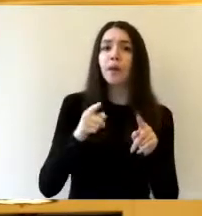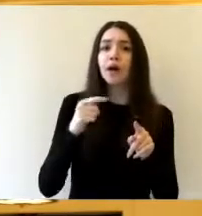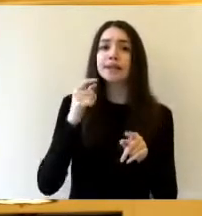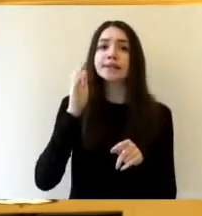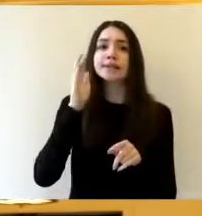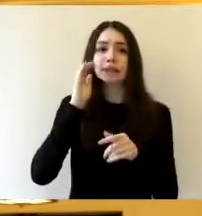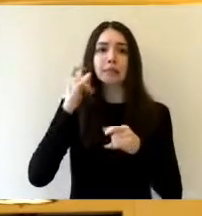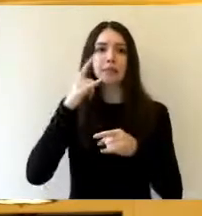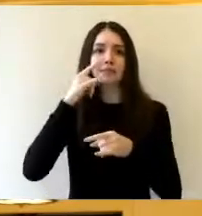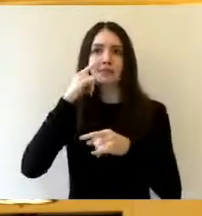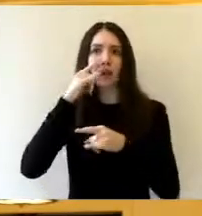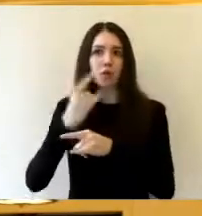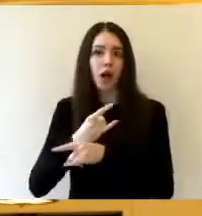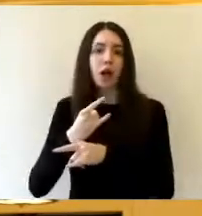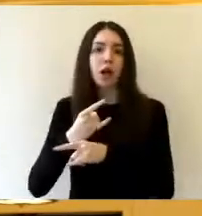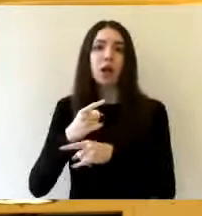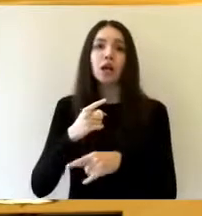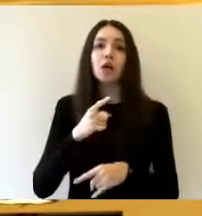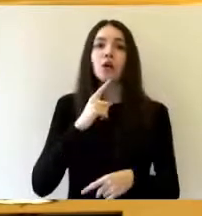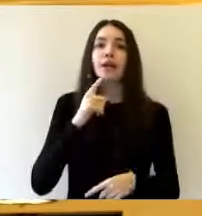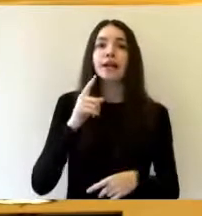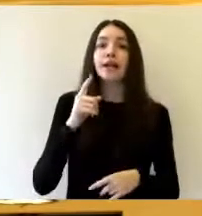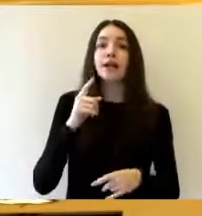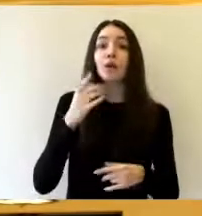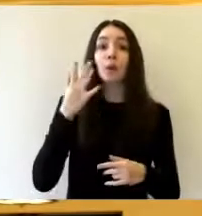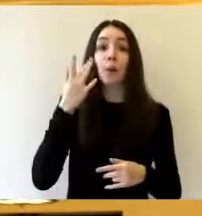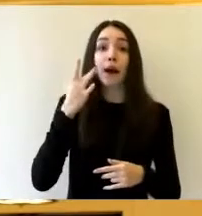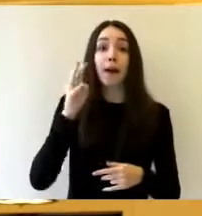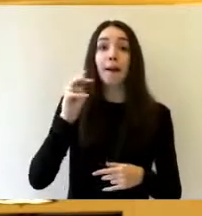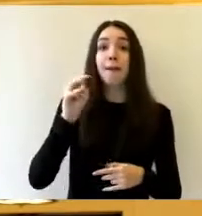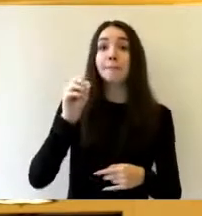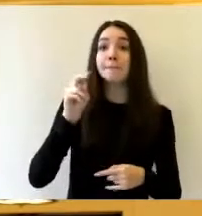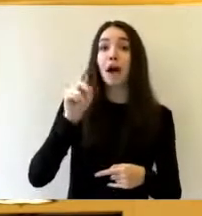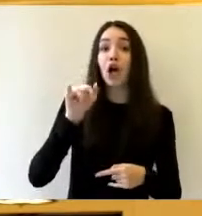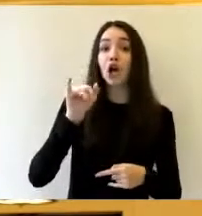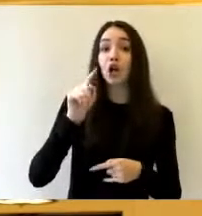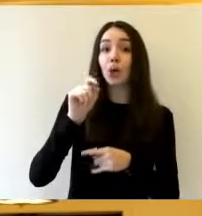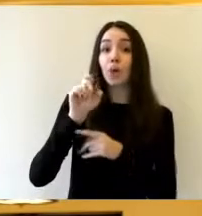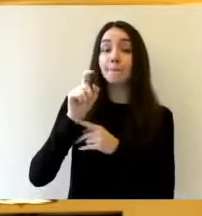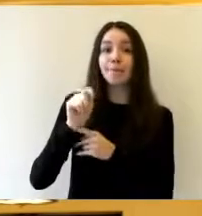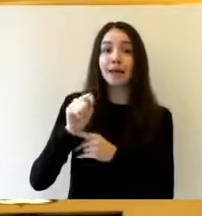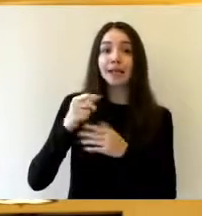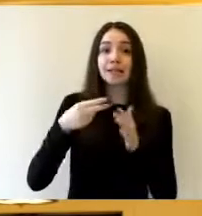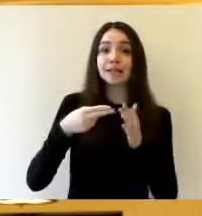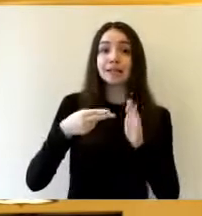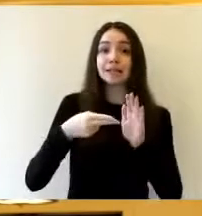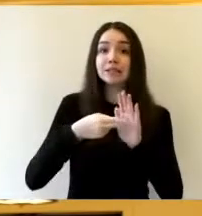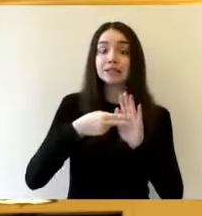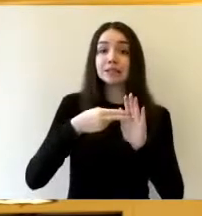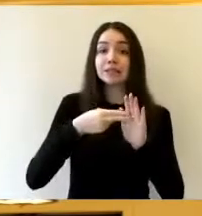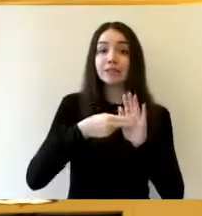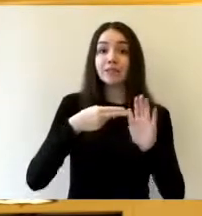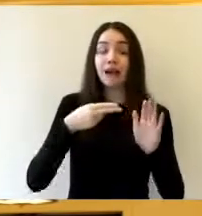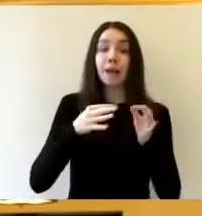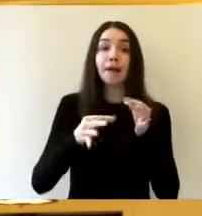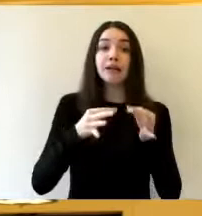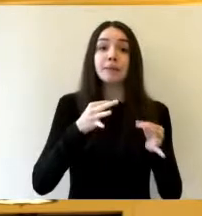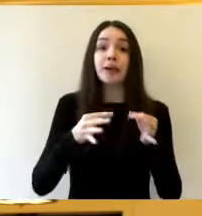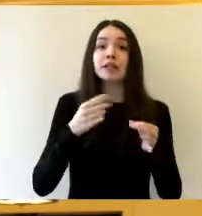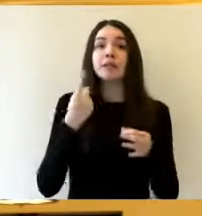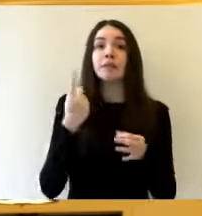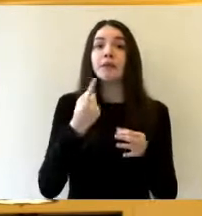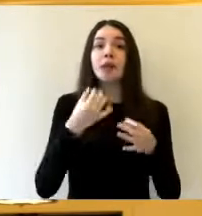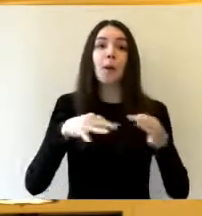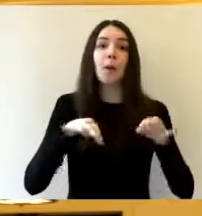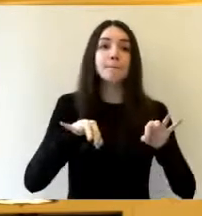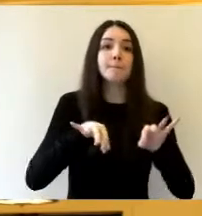because monument is defined, at least by the folks in Oxford, as something of great importance, something of great extent, or